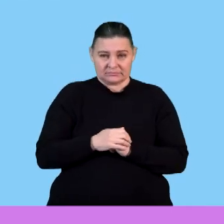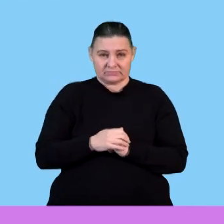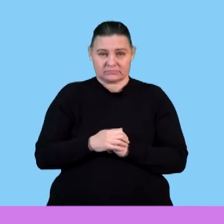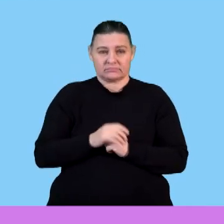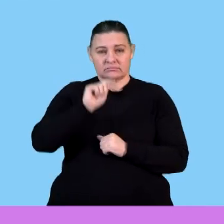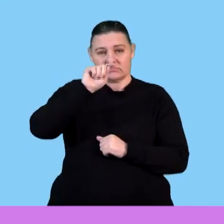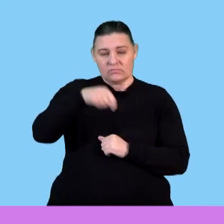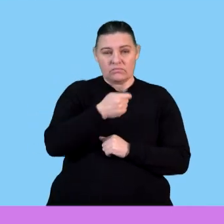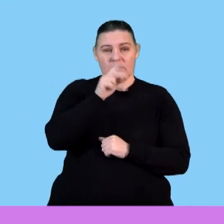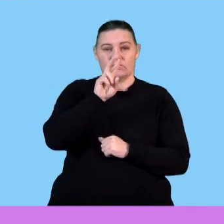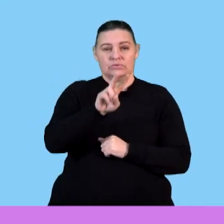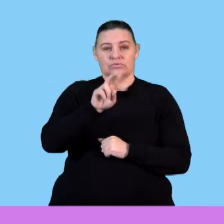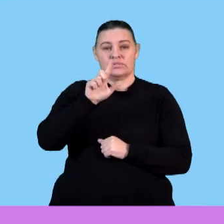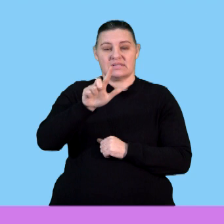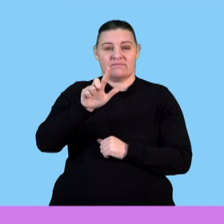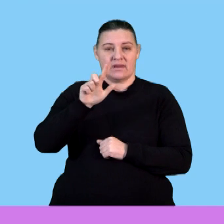multiplied by